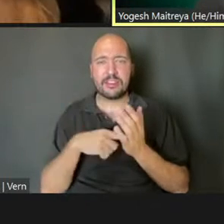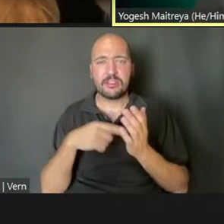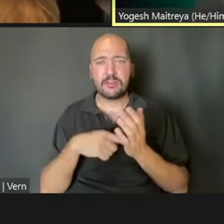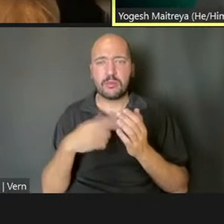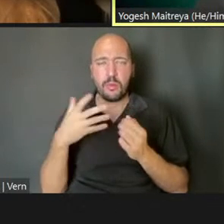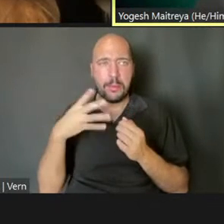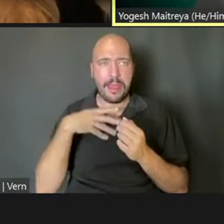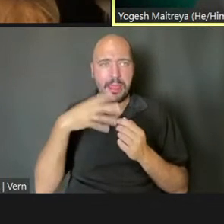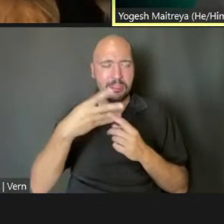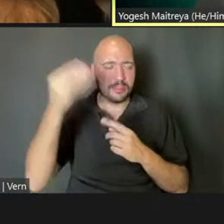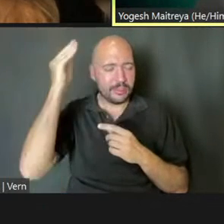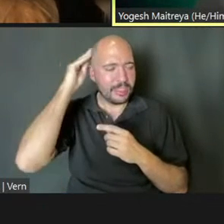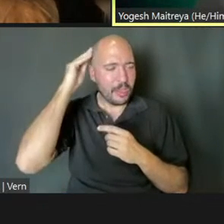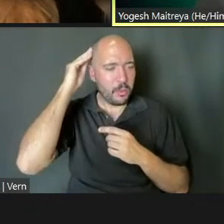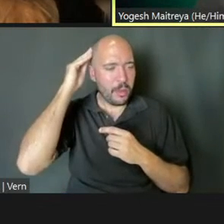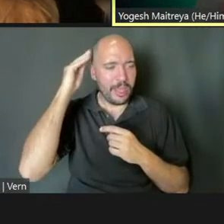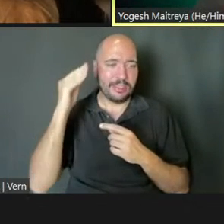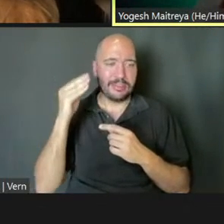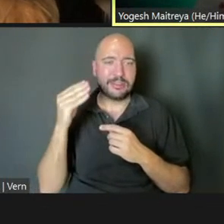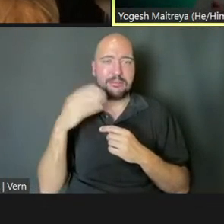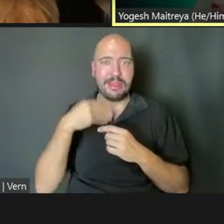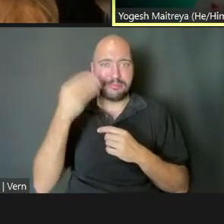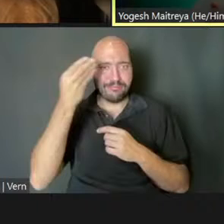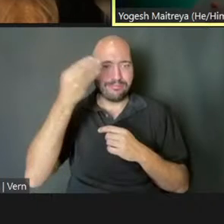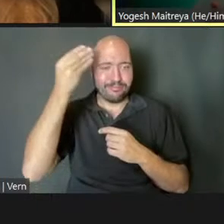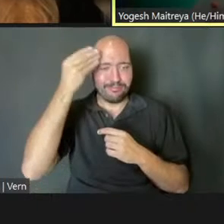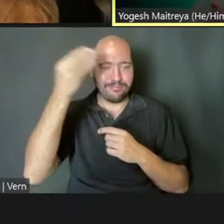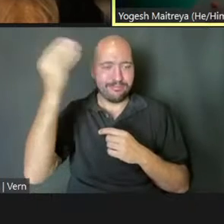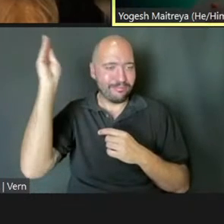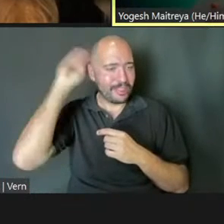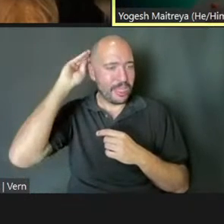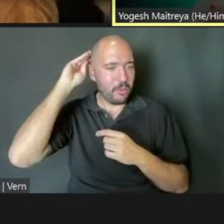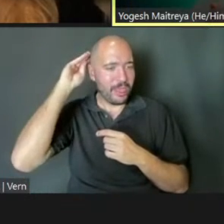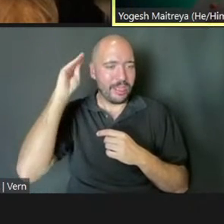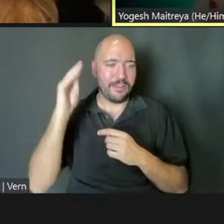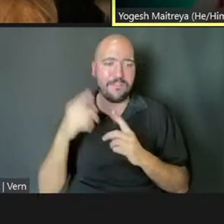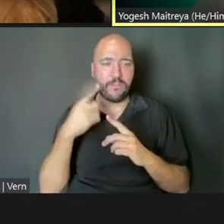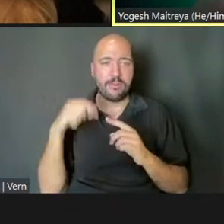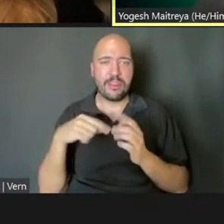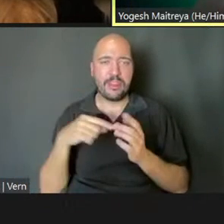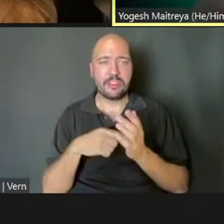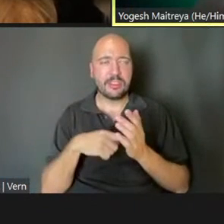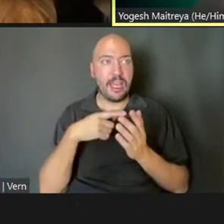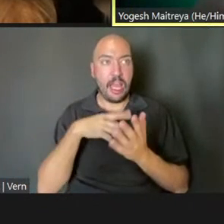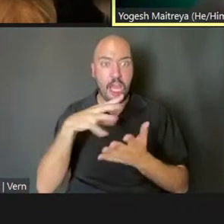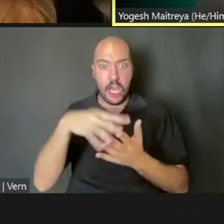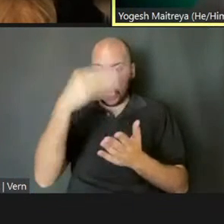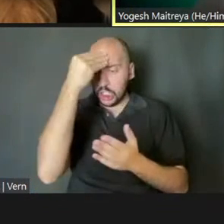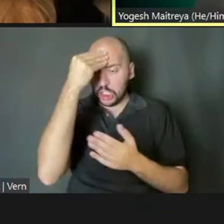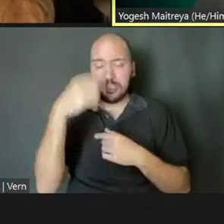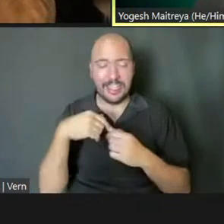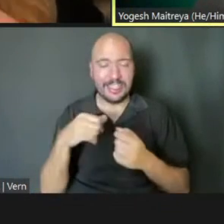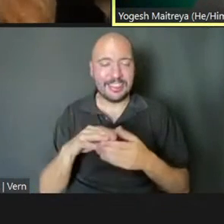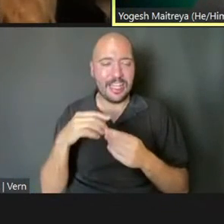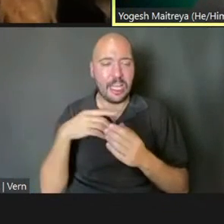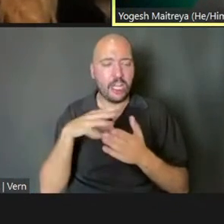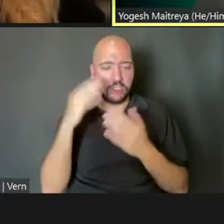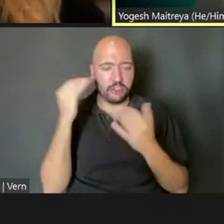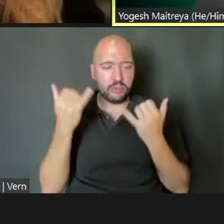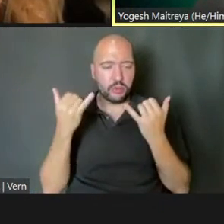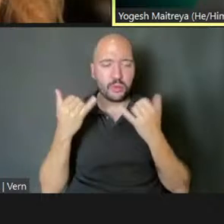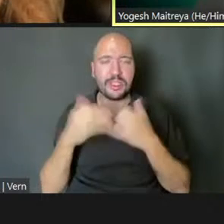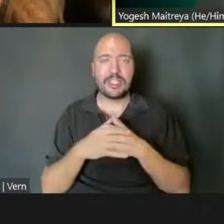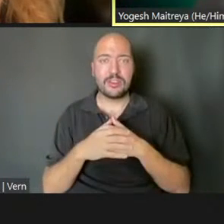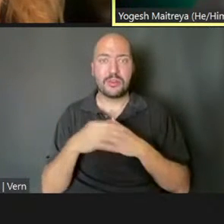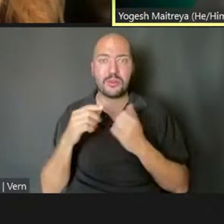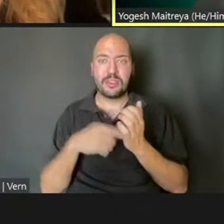my takeaway. This is my takeaway from, like, so I learned. I can say I learned today.